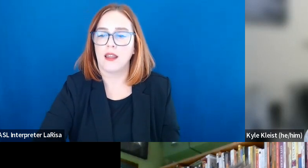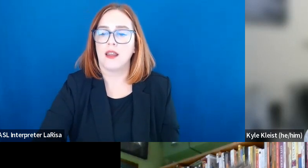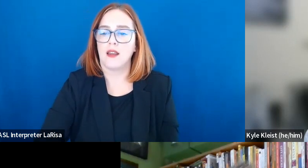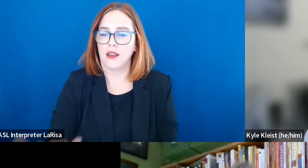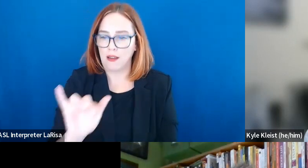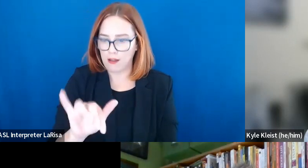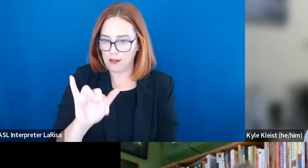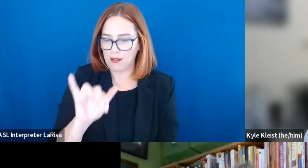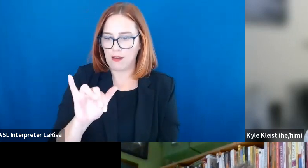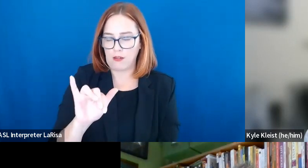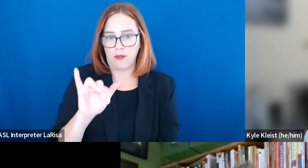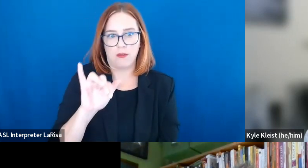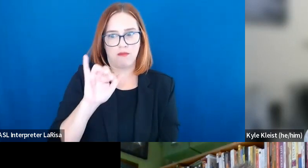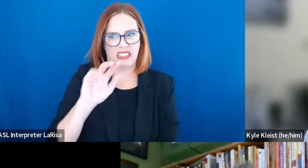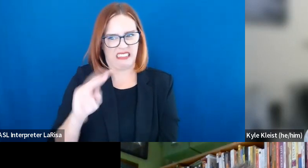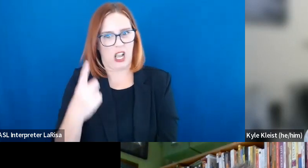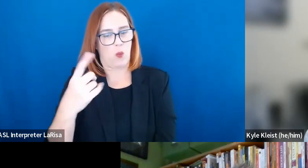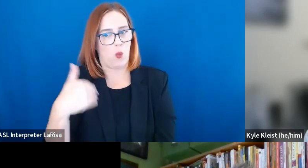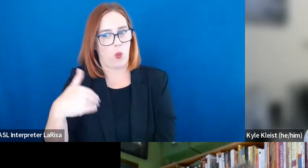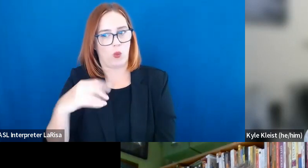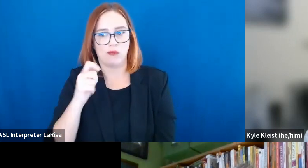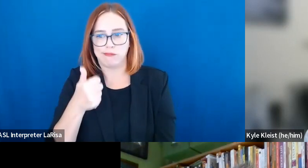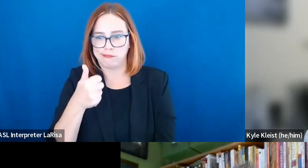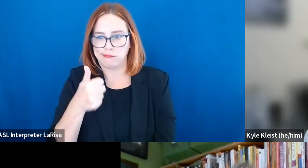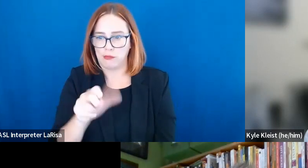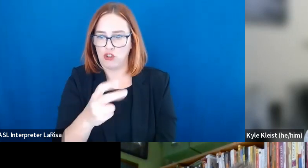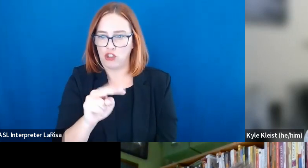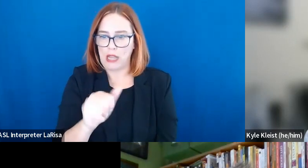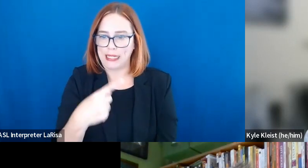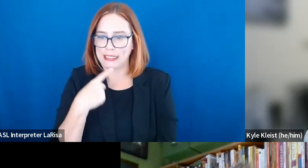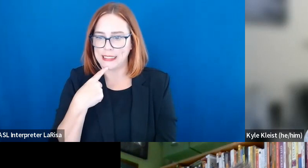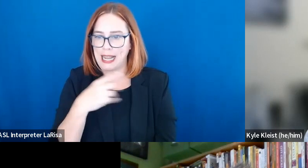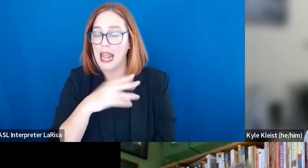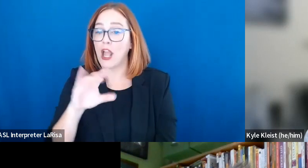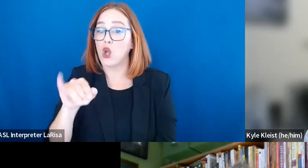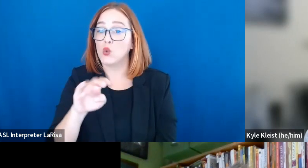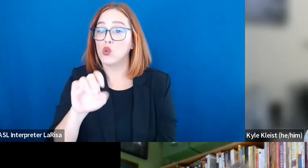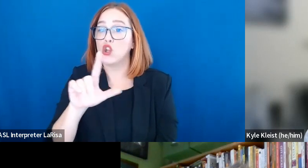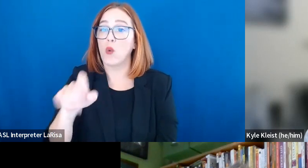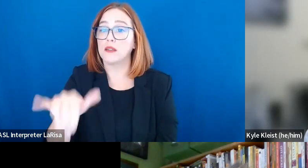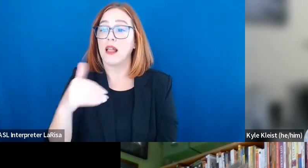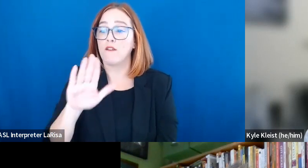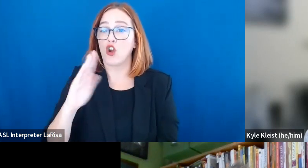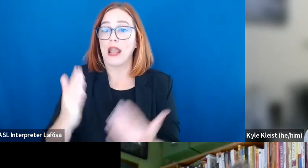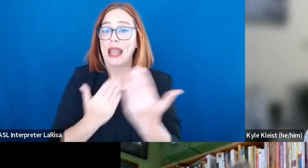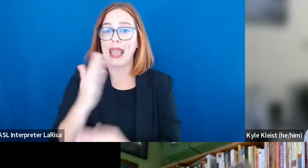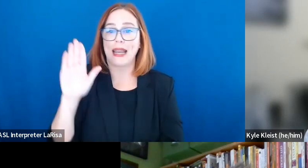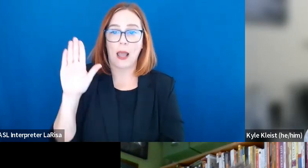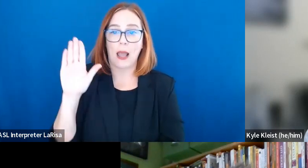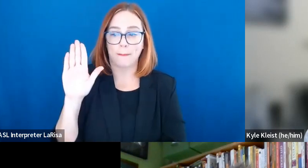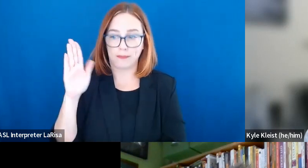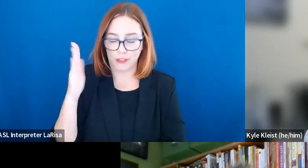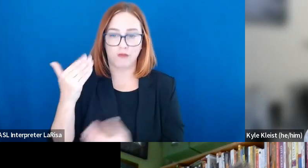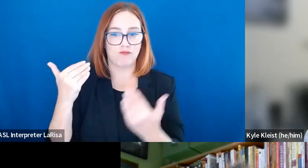then also Joelle Austin still has her hand up. So Whenever you're